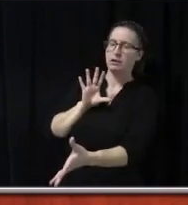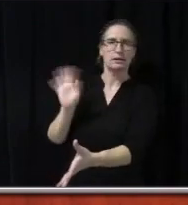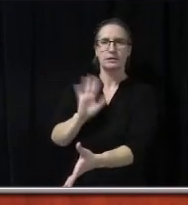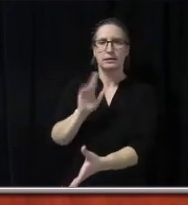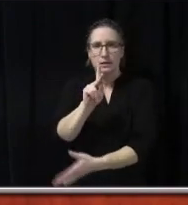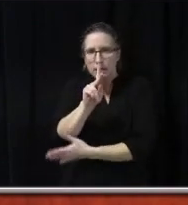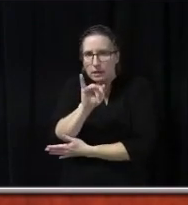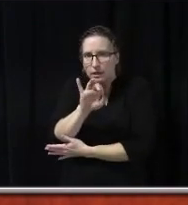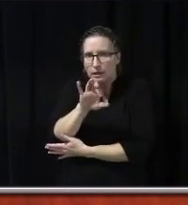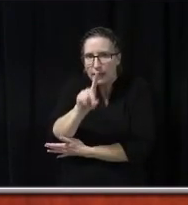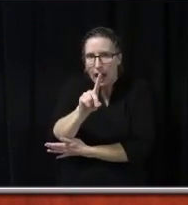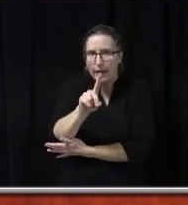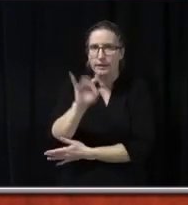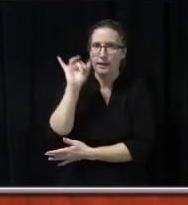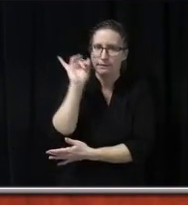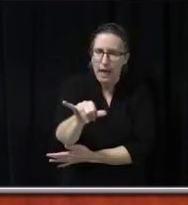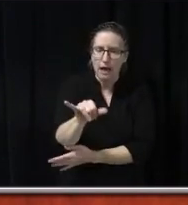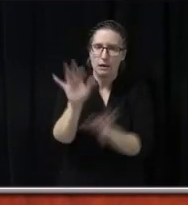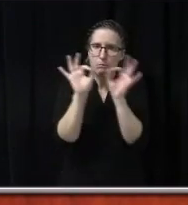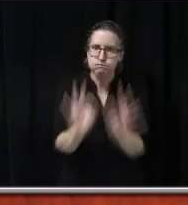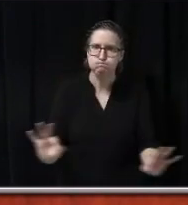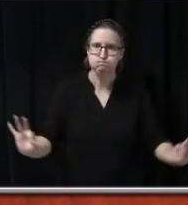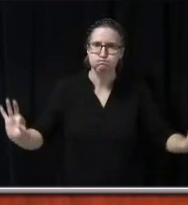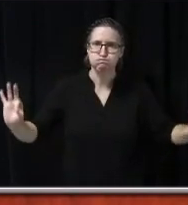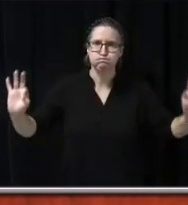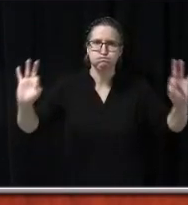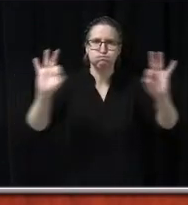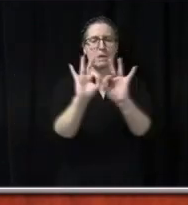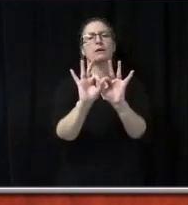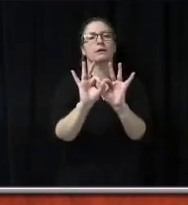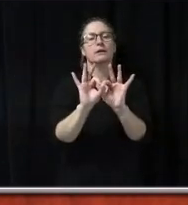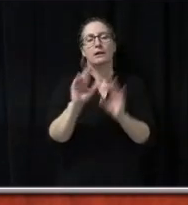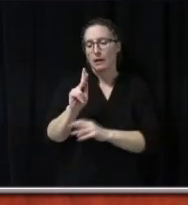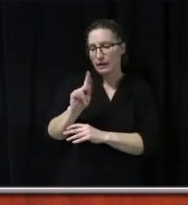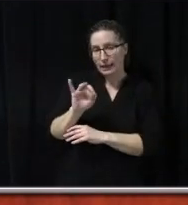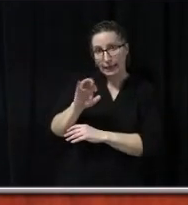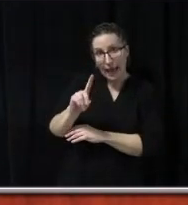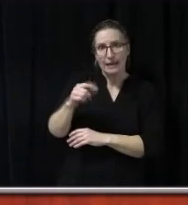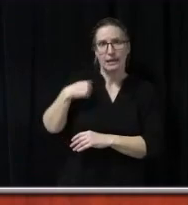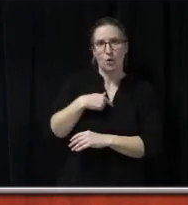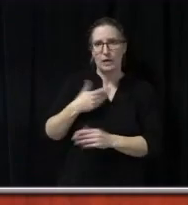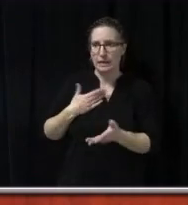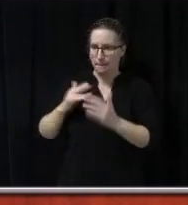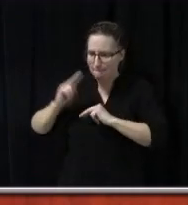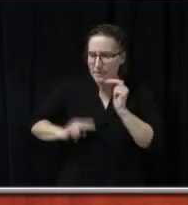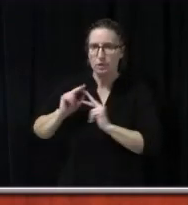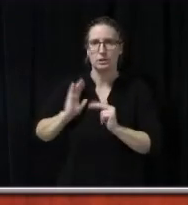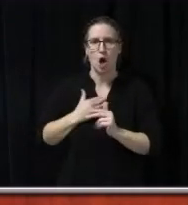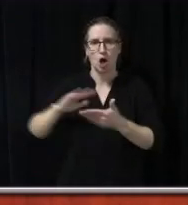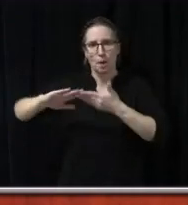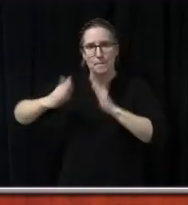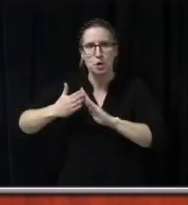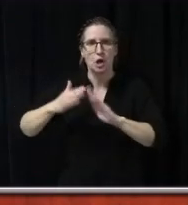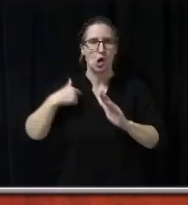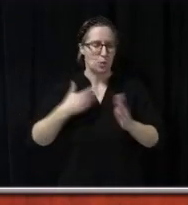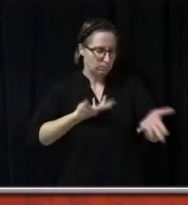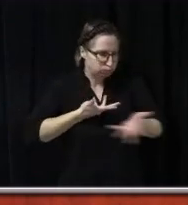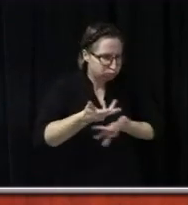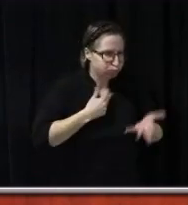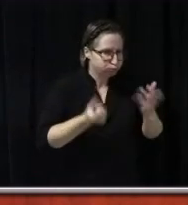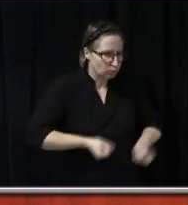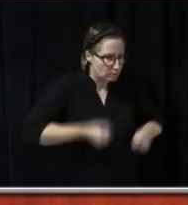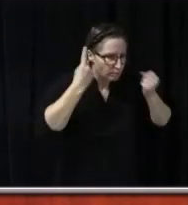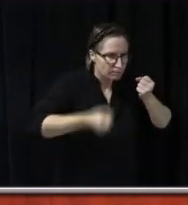is a revolutionary act. It's through kindness that we build villages that support us, that we foster